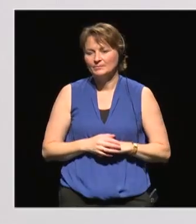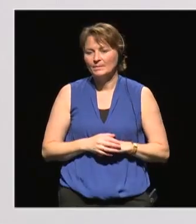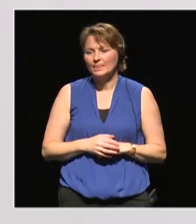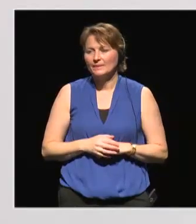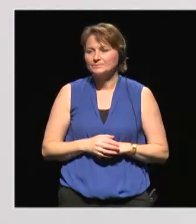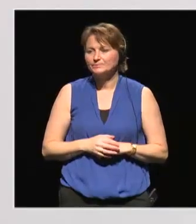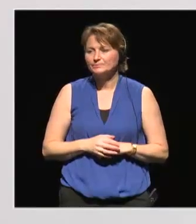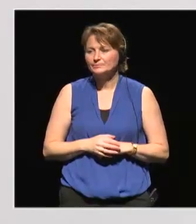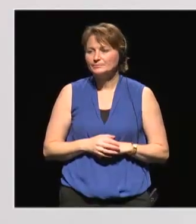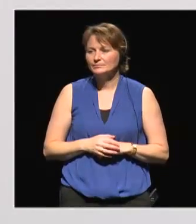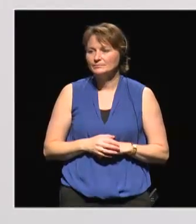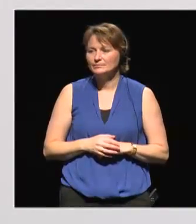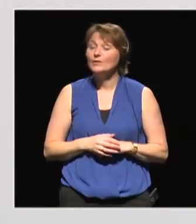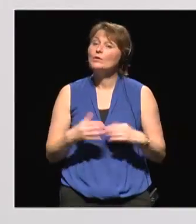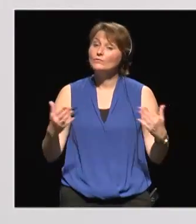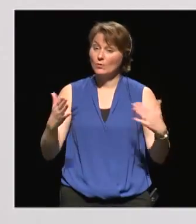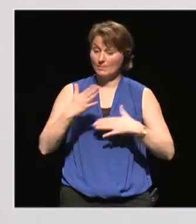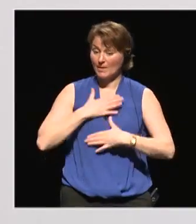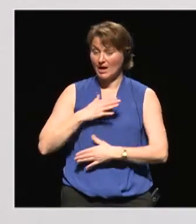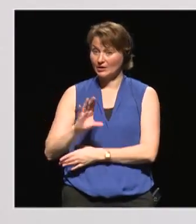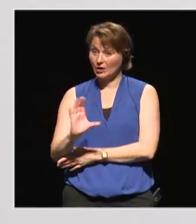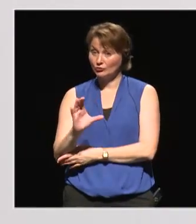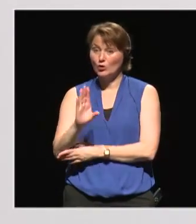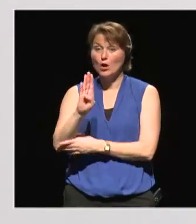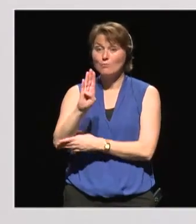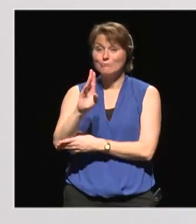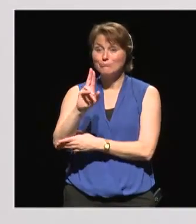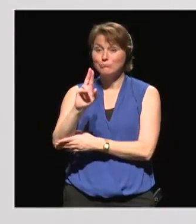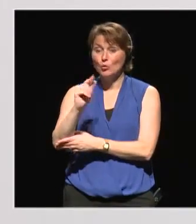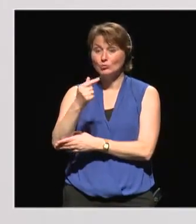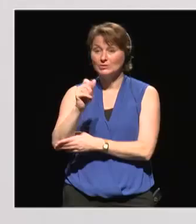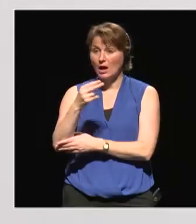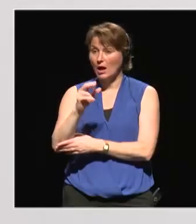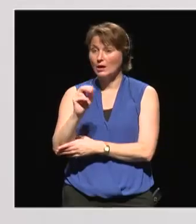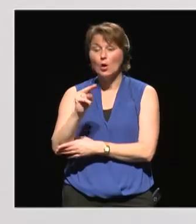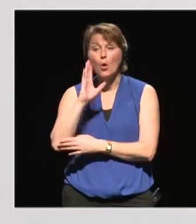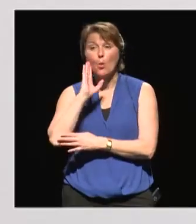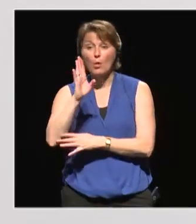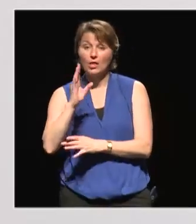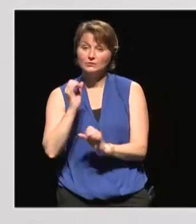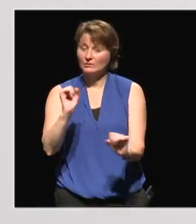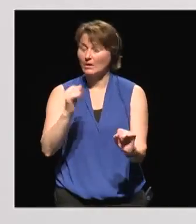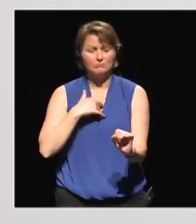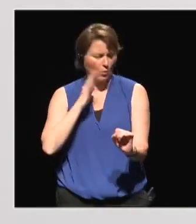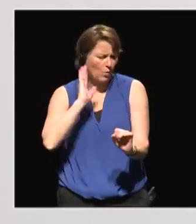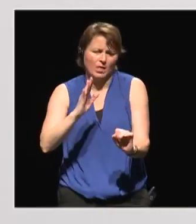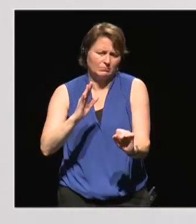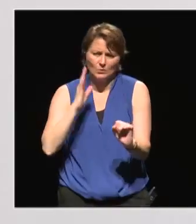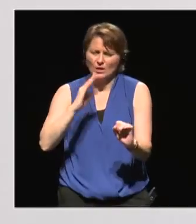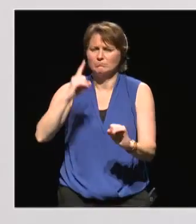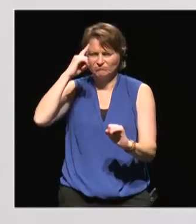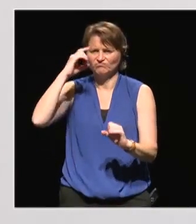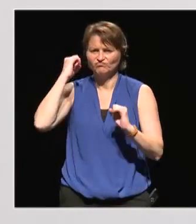As such, the stakes for Bhutan, make no doubt, is survival. Our ambition is to survive.